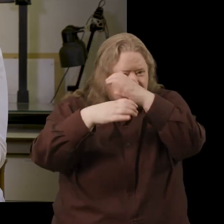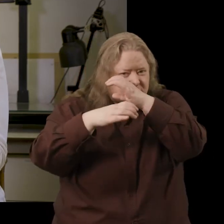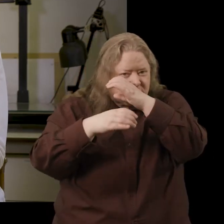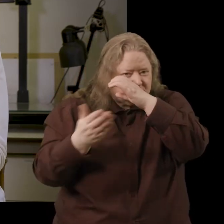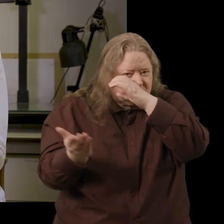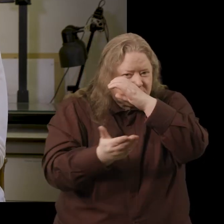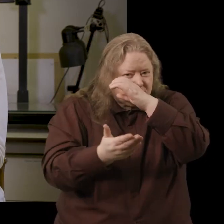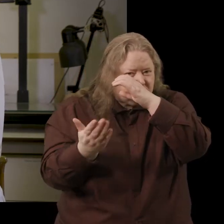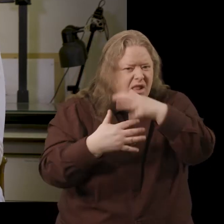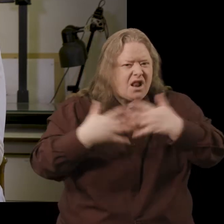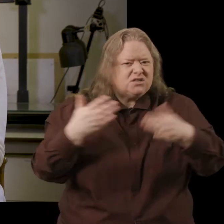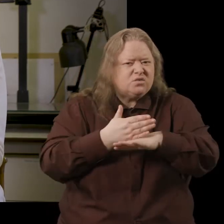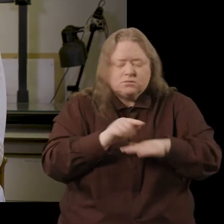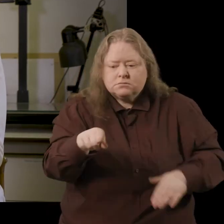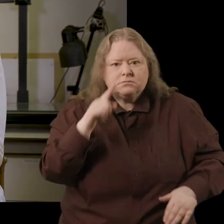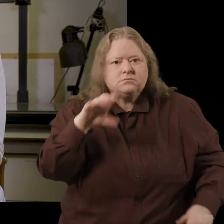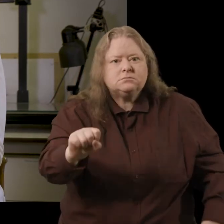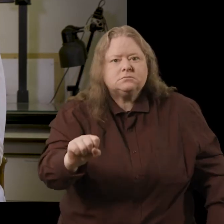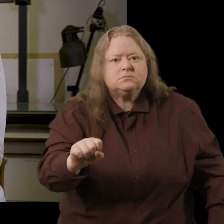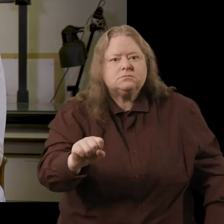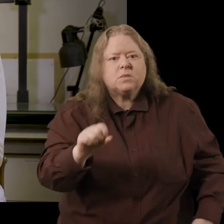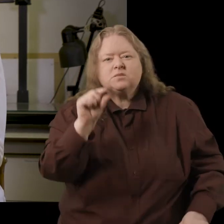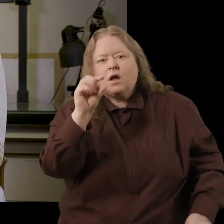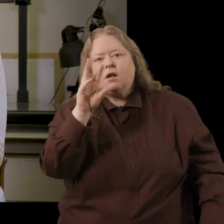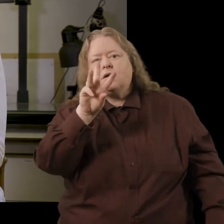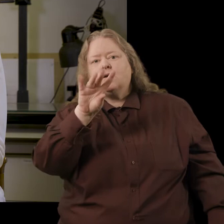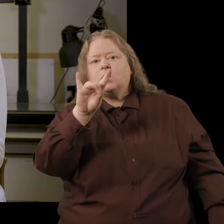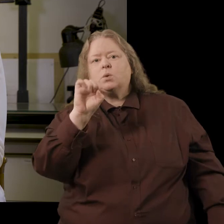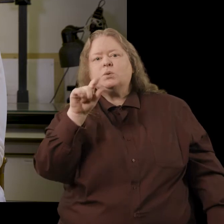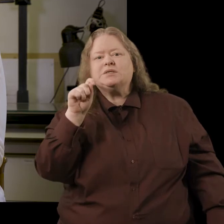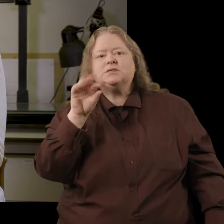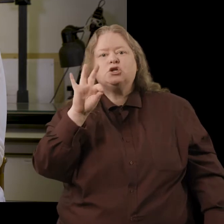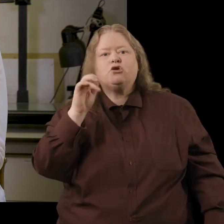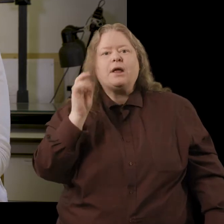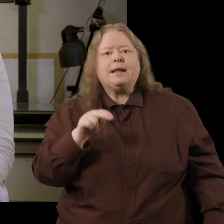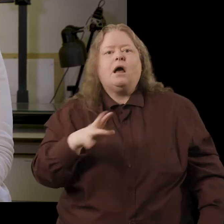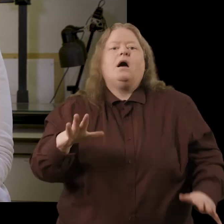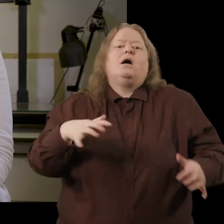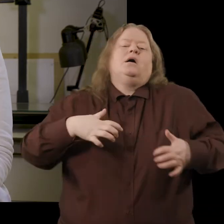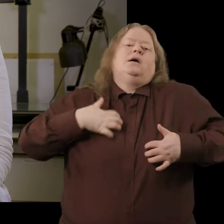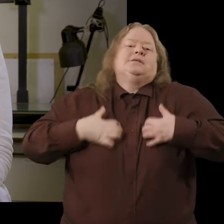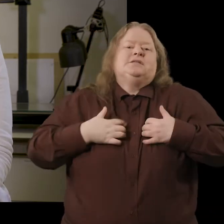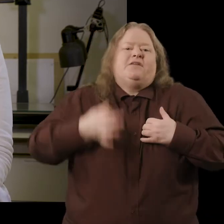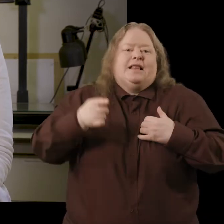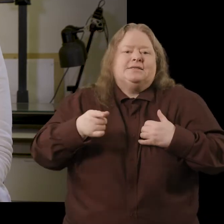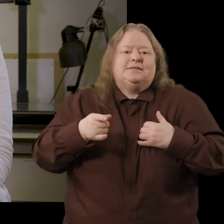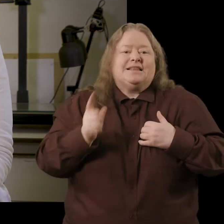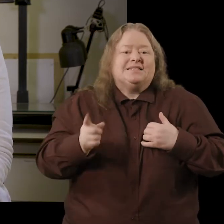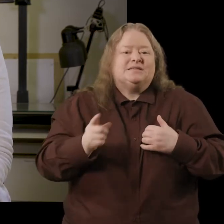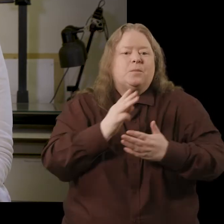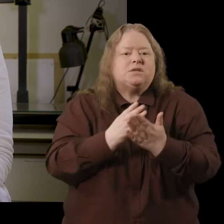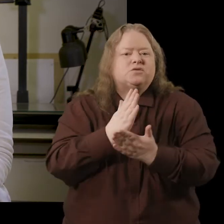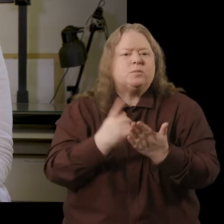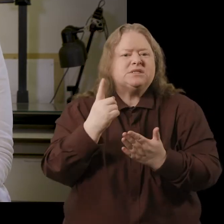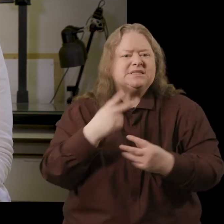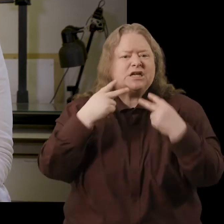microscope and there's lots and lots of wood, and then suddenly you see it, a little wheat grain. And it's very exciting to see that and think this is part of someone's dinner